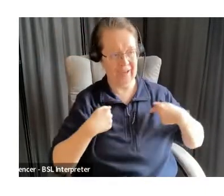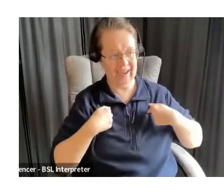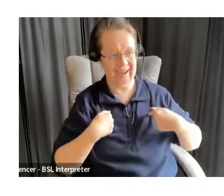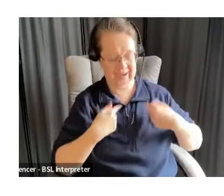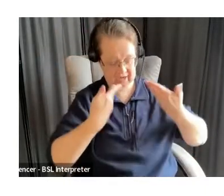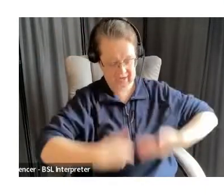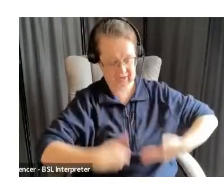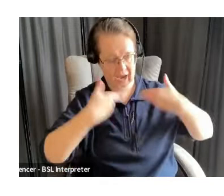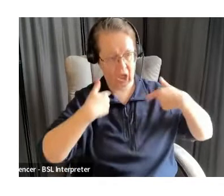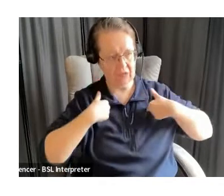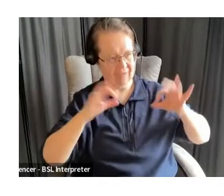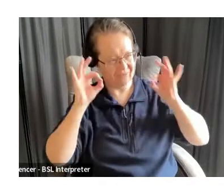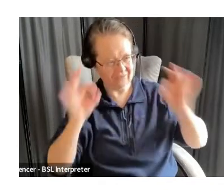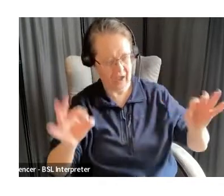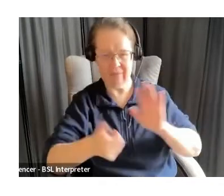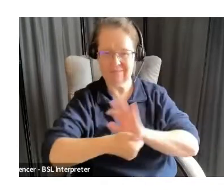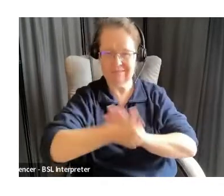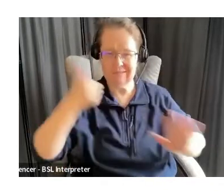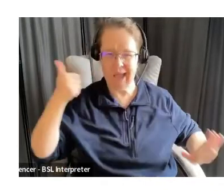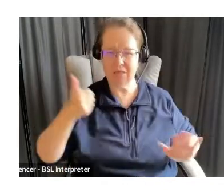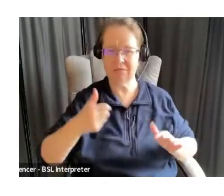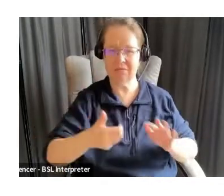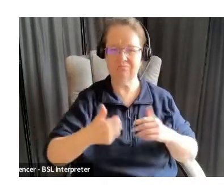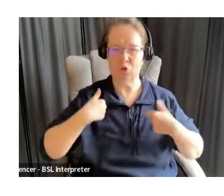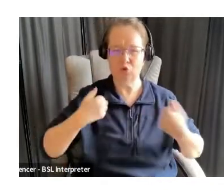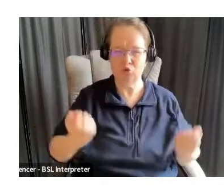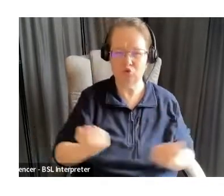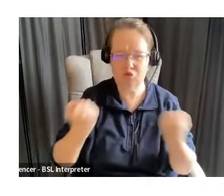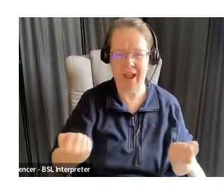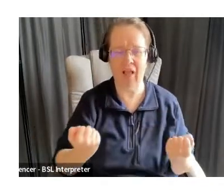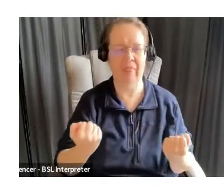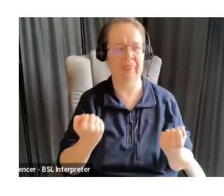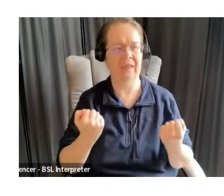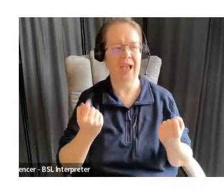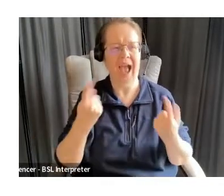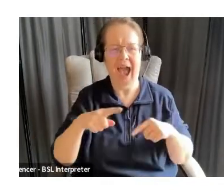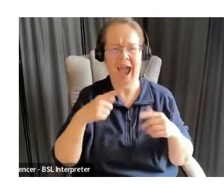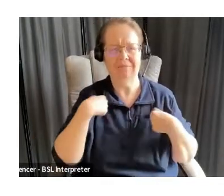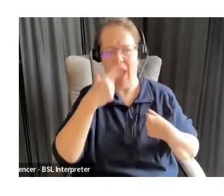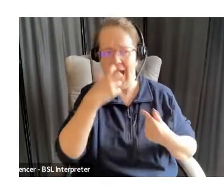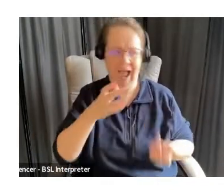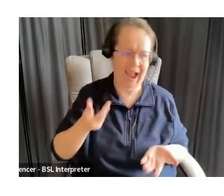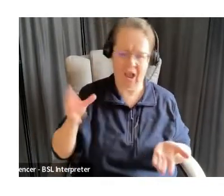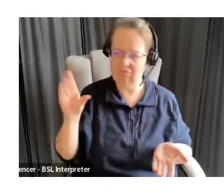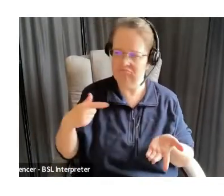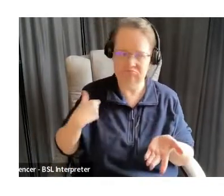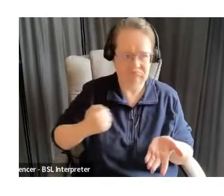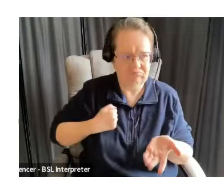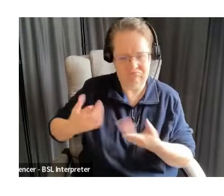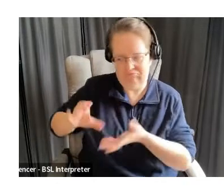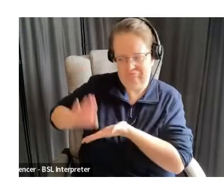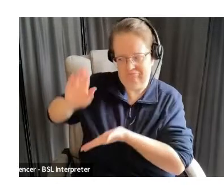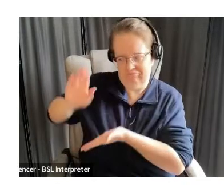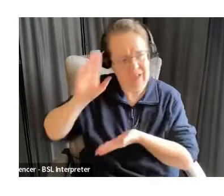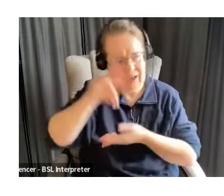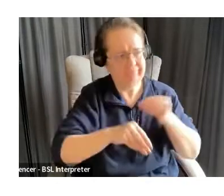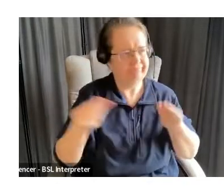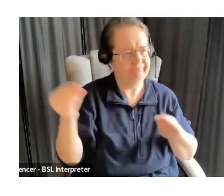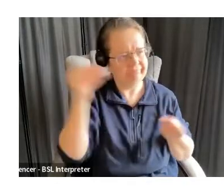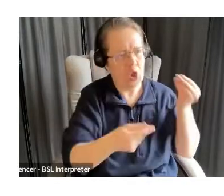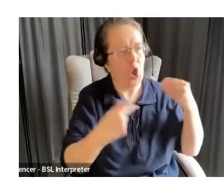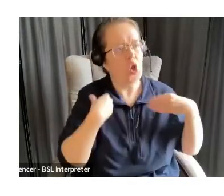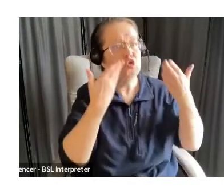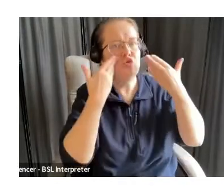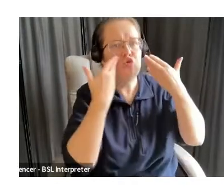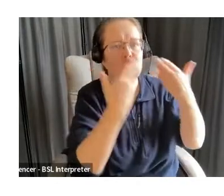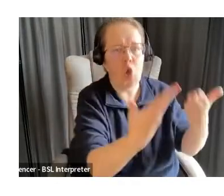our strengths, and our assets. And we can do that in a way where we are showing the value, and I'm